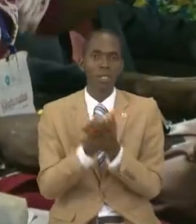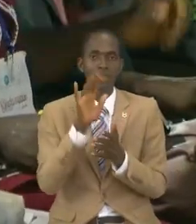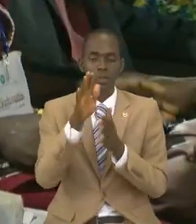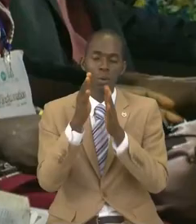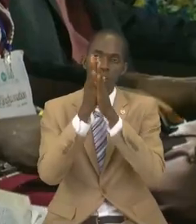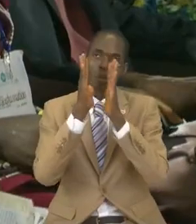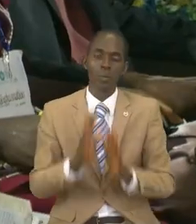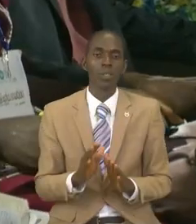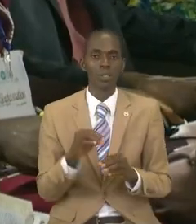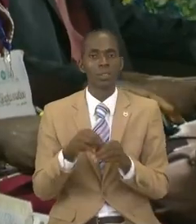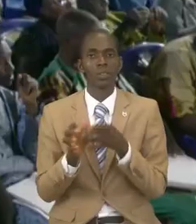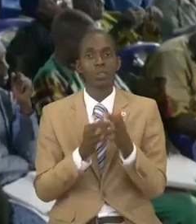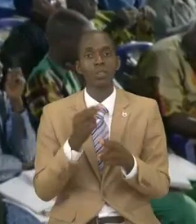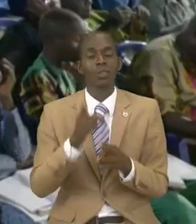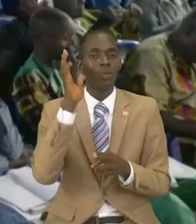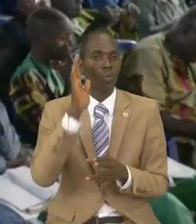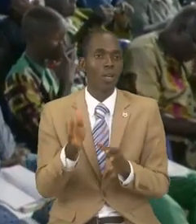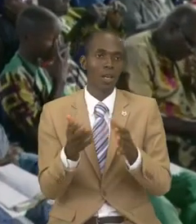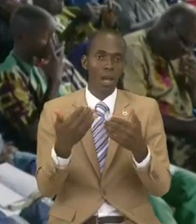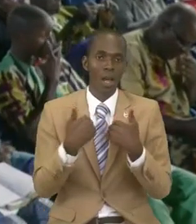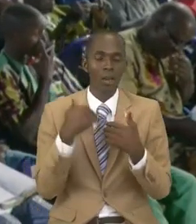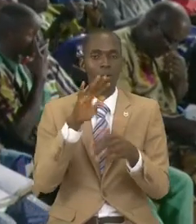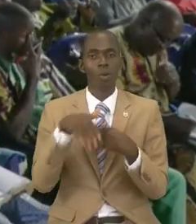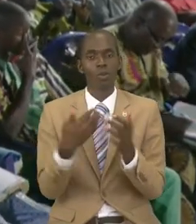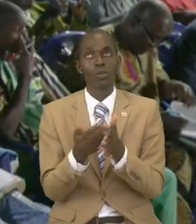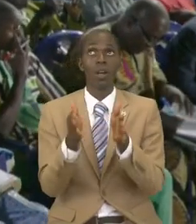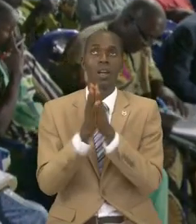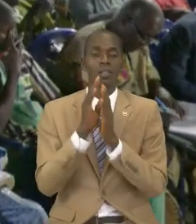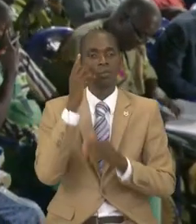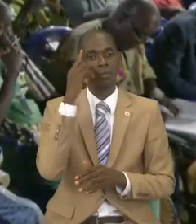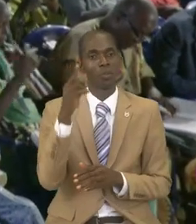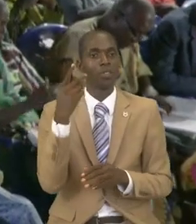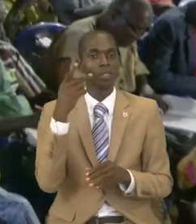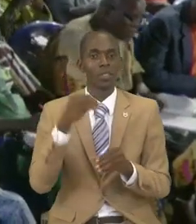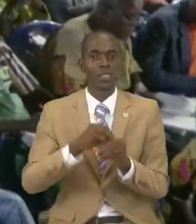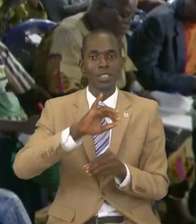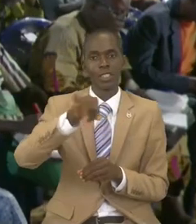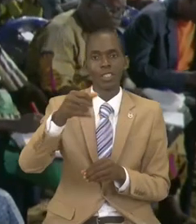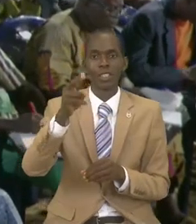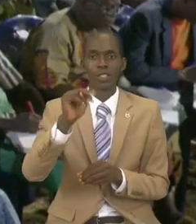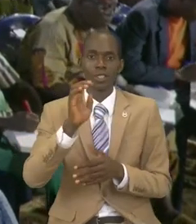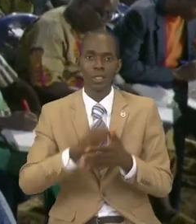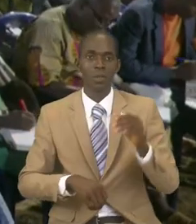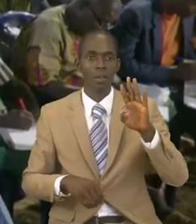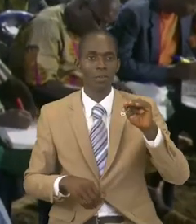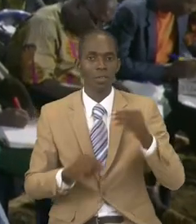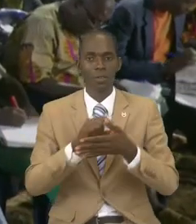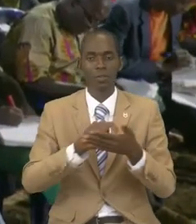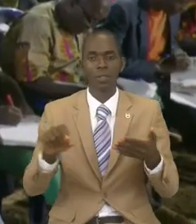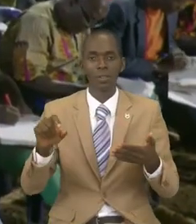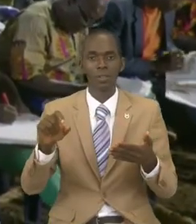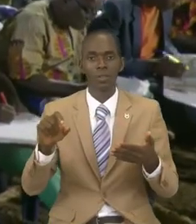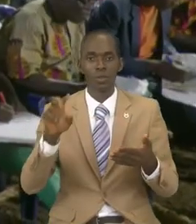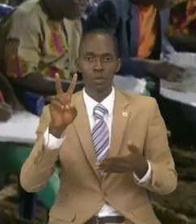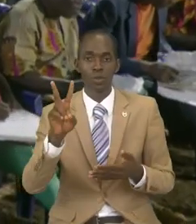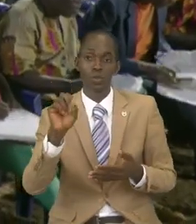said you have that petition. Look at John chapter 14, and I'm reading from verse 12. John 14,